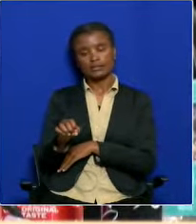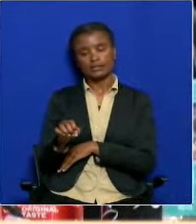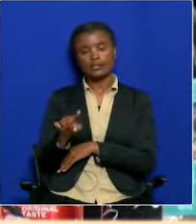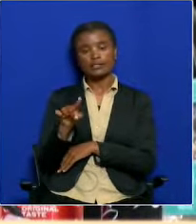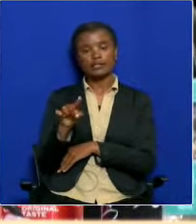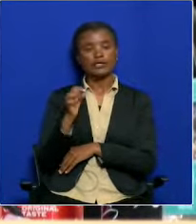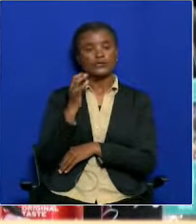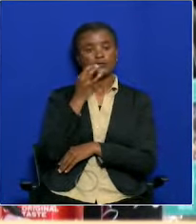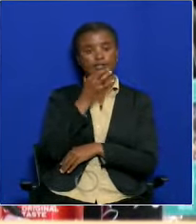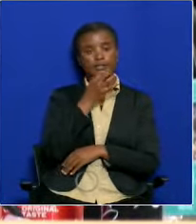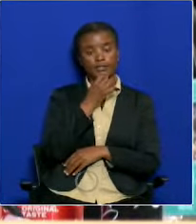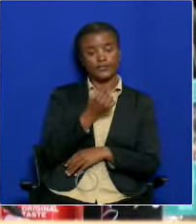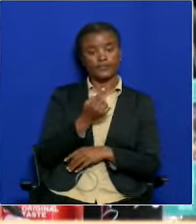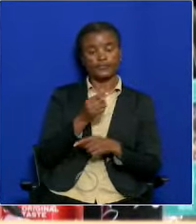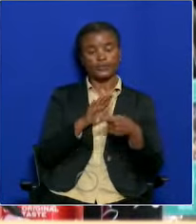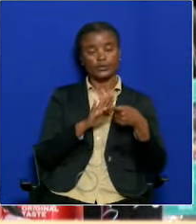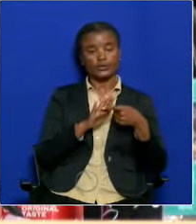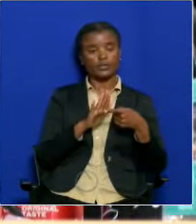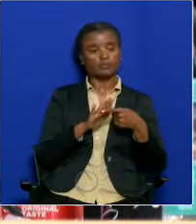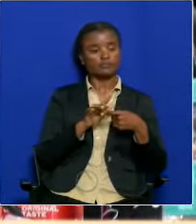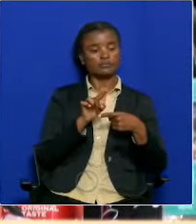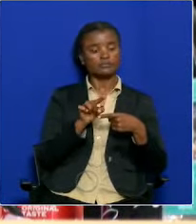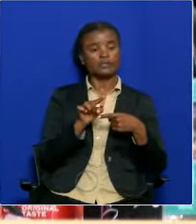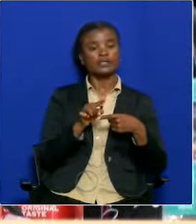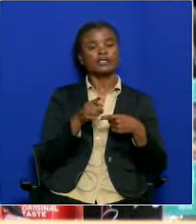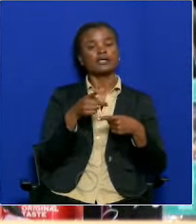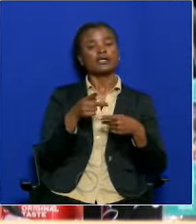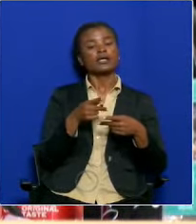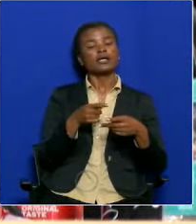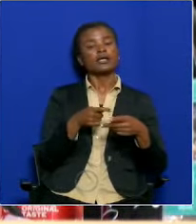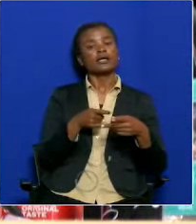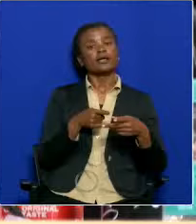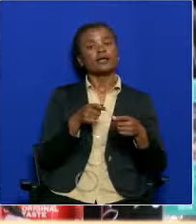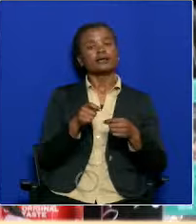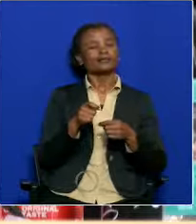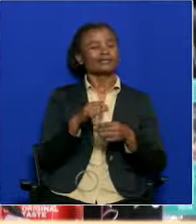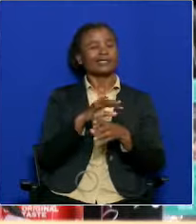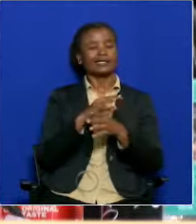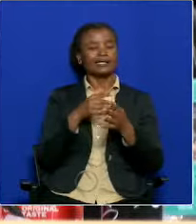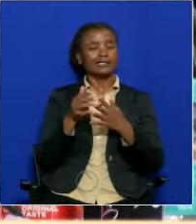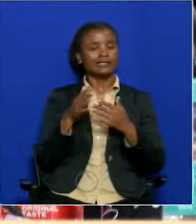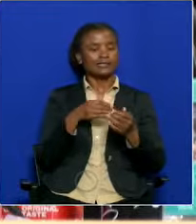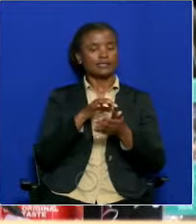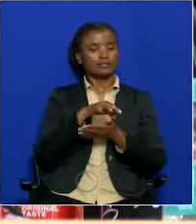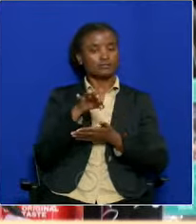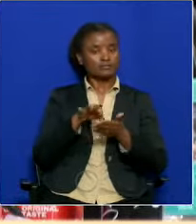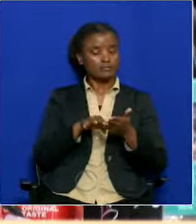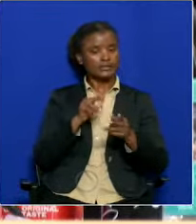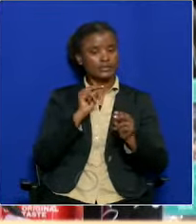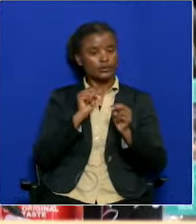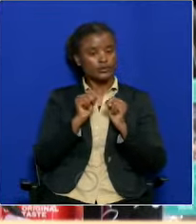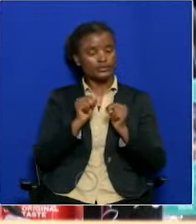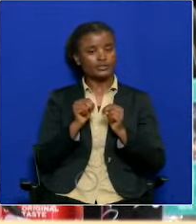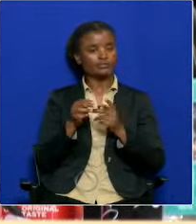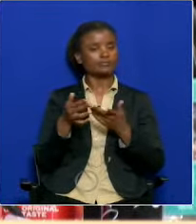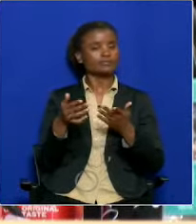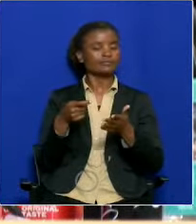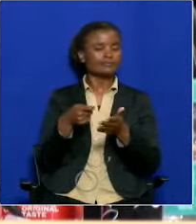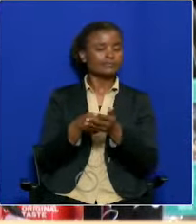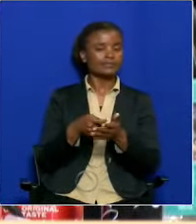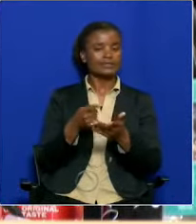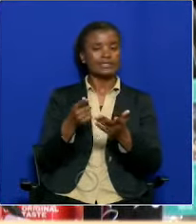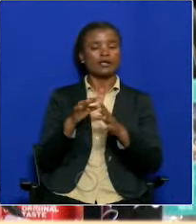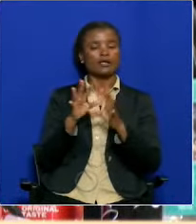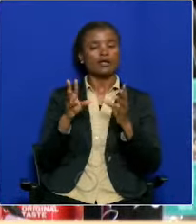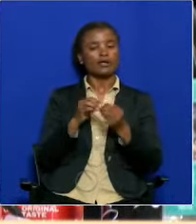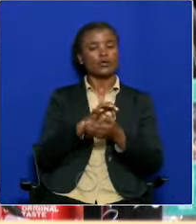involvement in the initiation, procurement, adjudication, approval, negotiation, and administration of the contract.